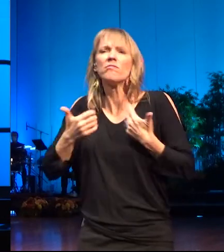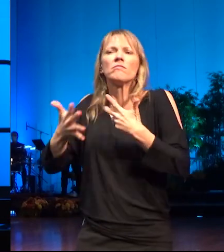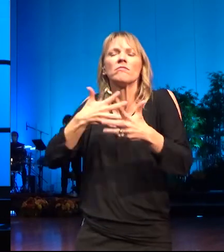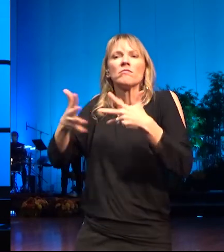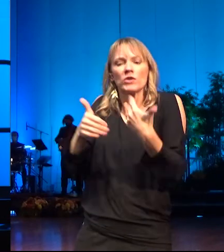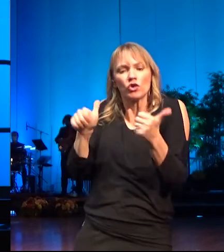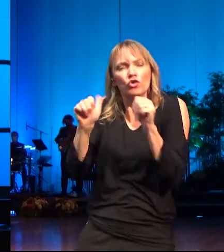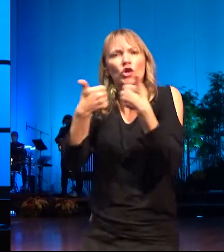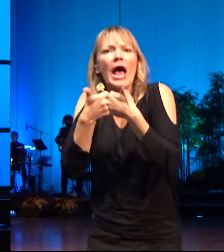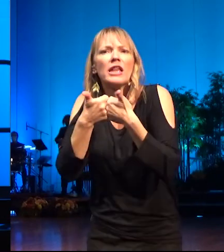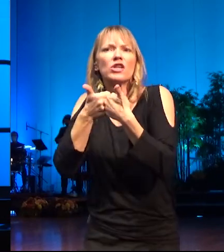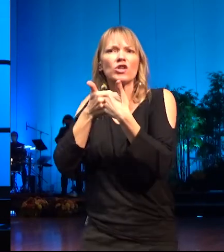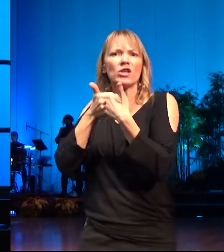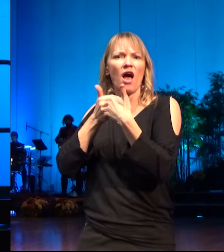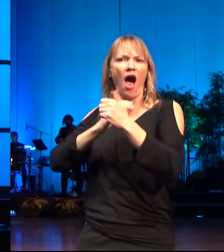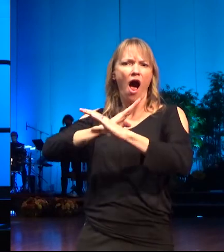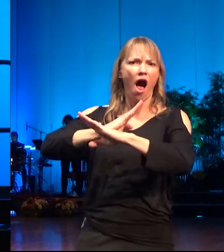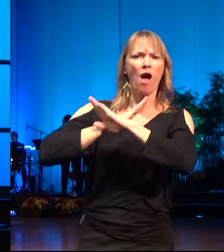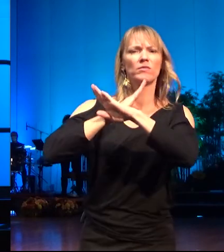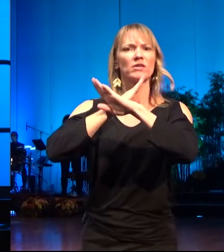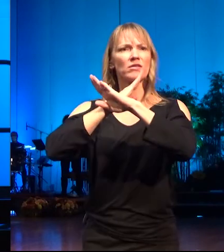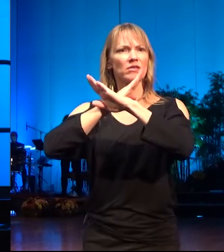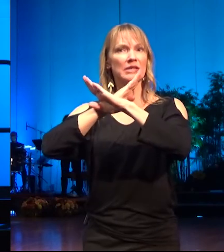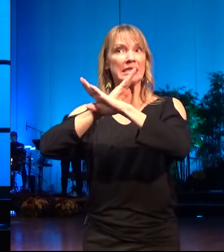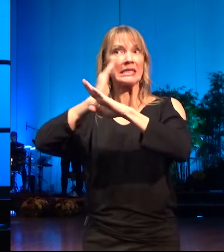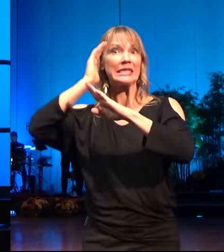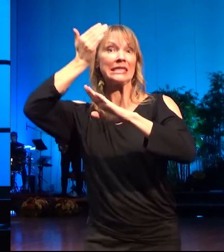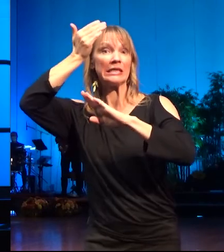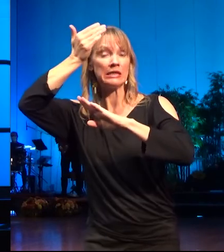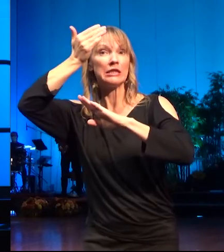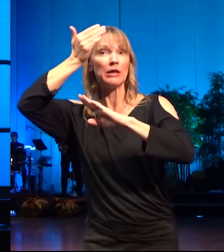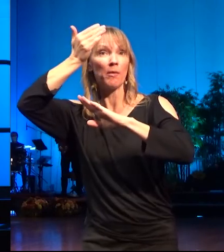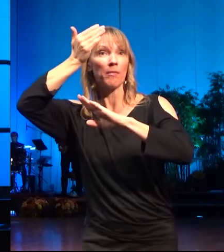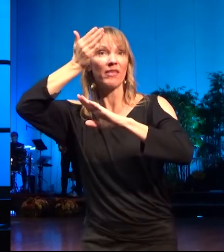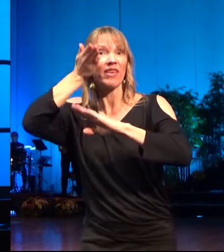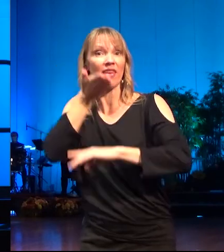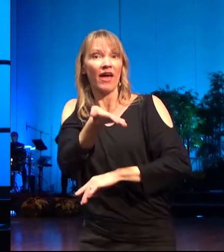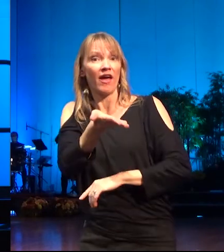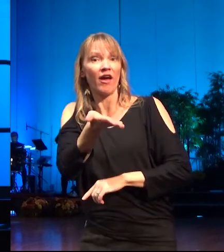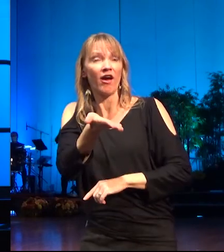Whatever challenges, whatever obstacles seem to be,